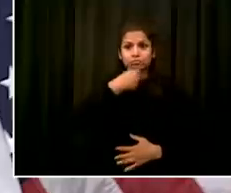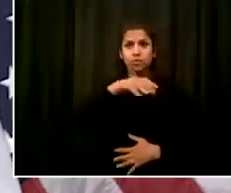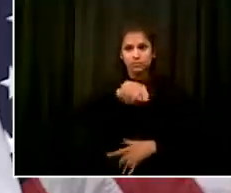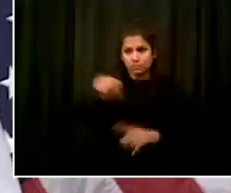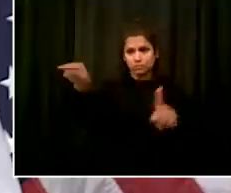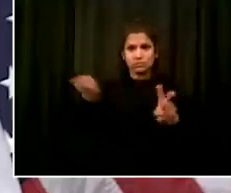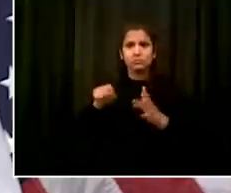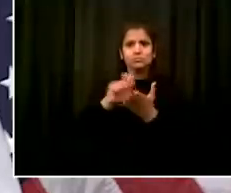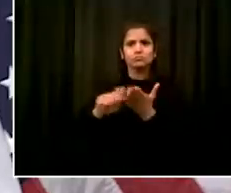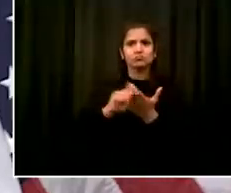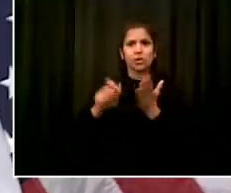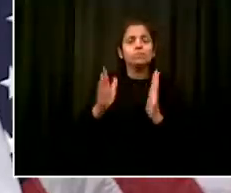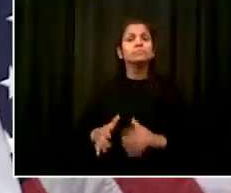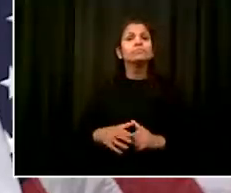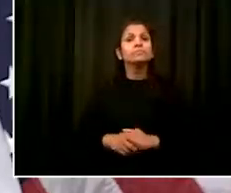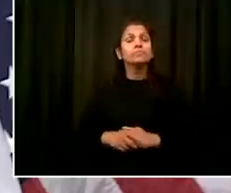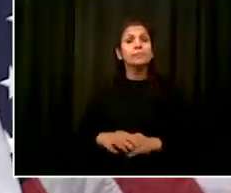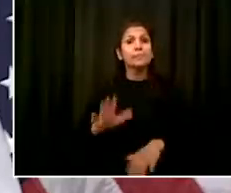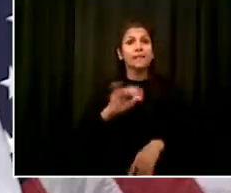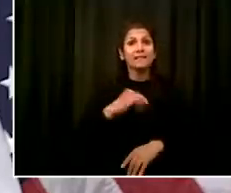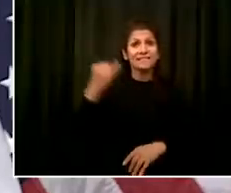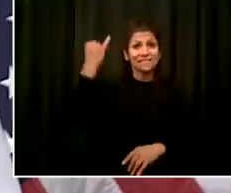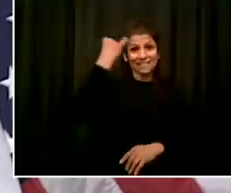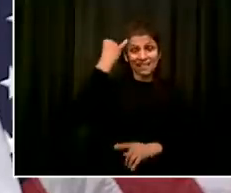Next, we have Gloria from New York One.